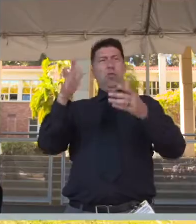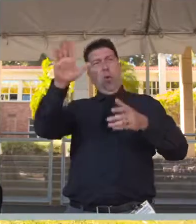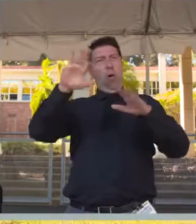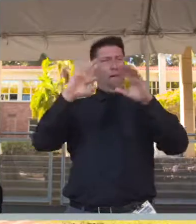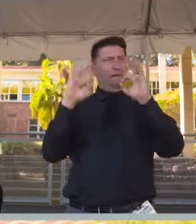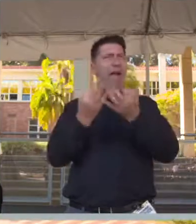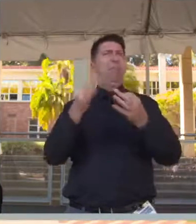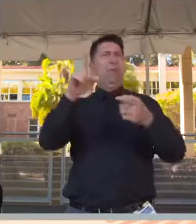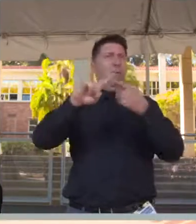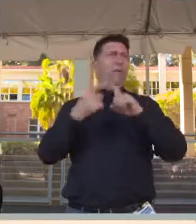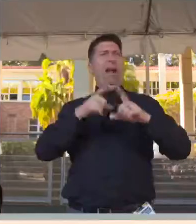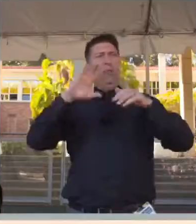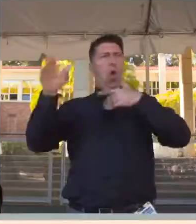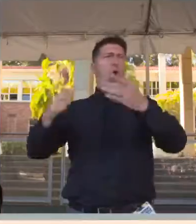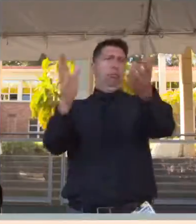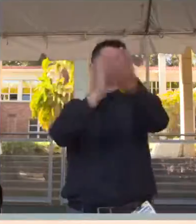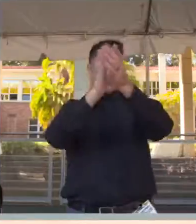friends.